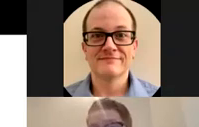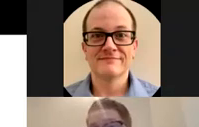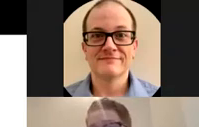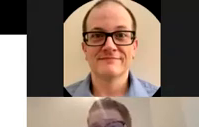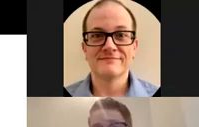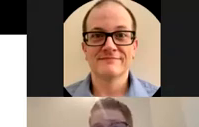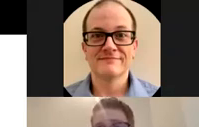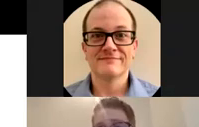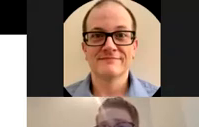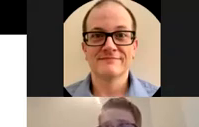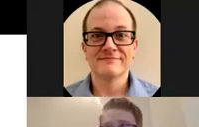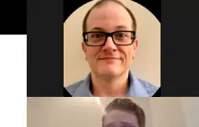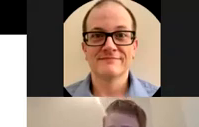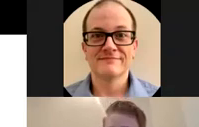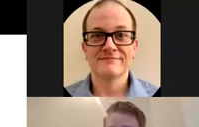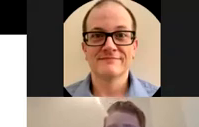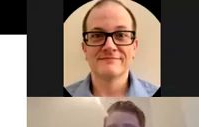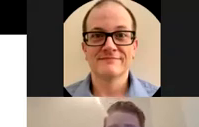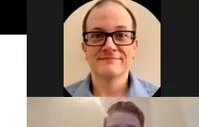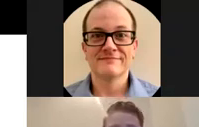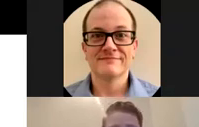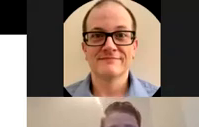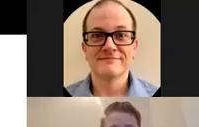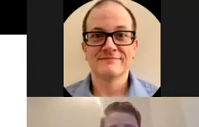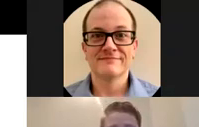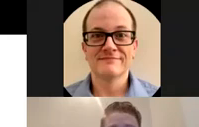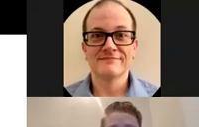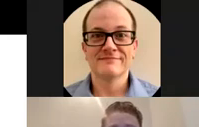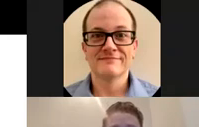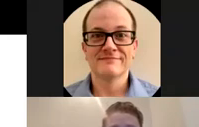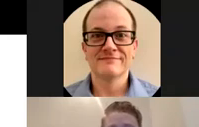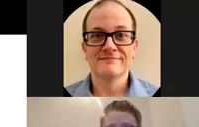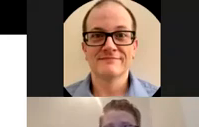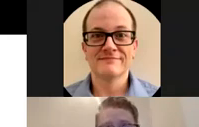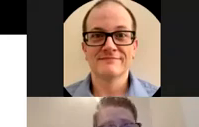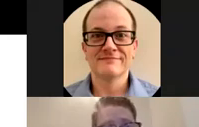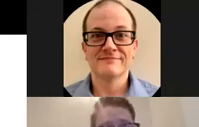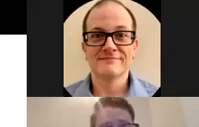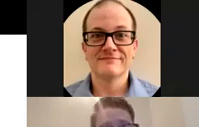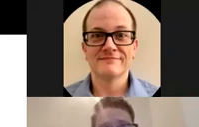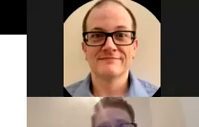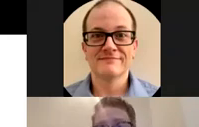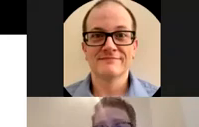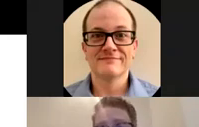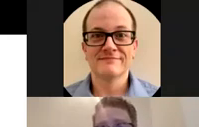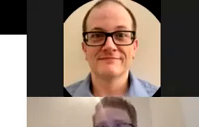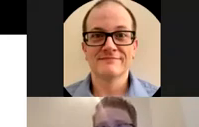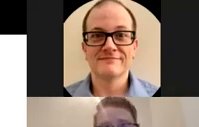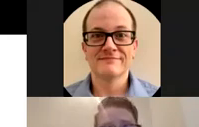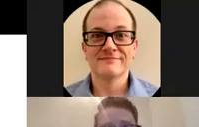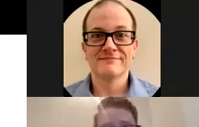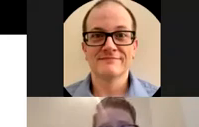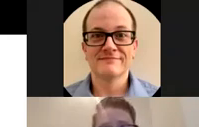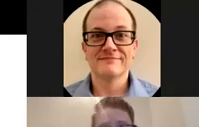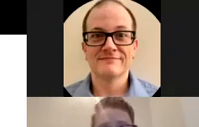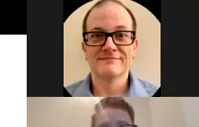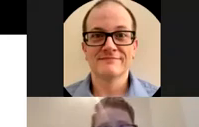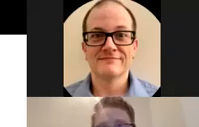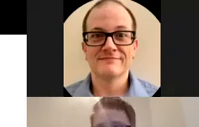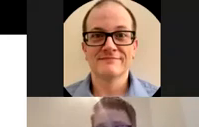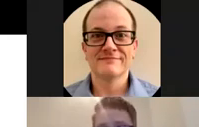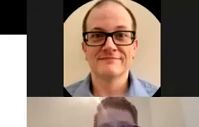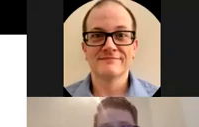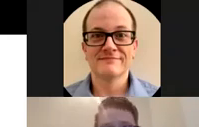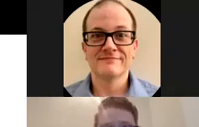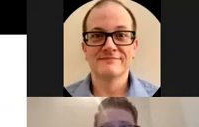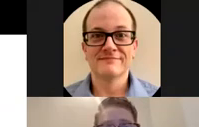gate kept the same way. Moving to our second case, which is a vaginoplasty, we have Crystal, who's a 26-year-old trans woman, no